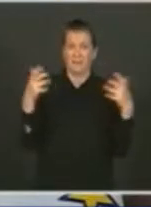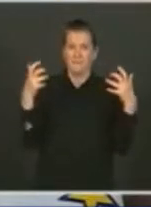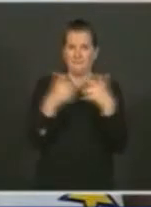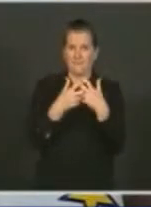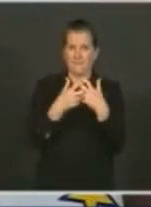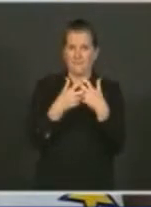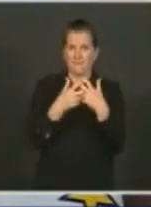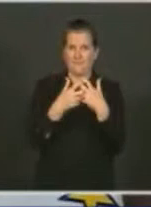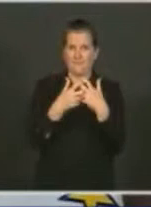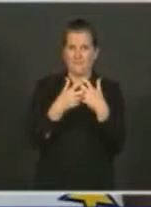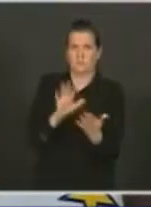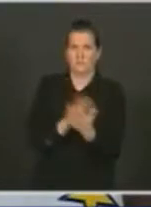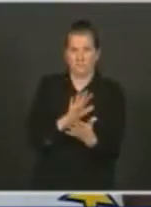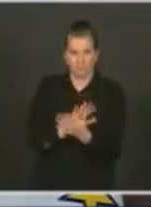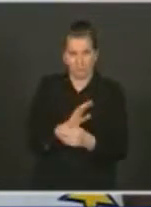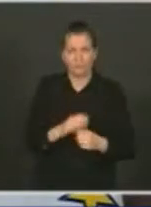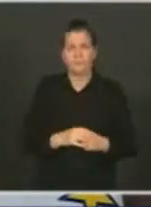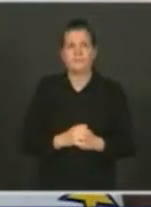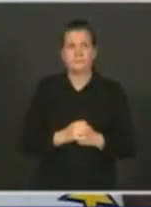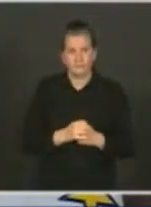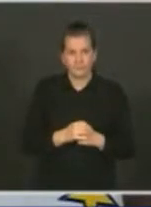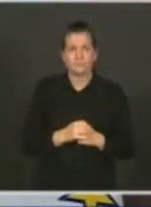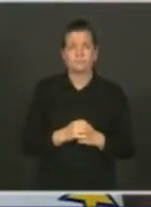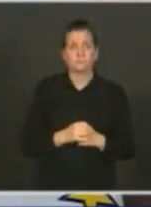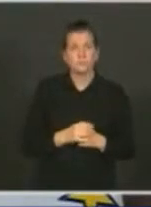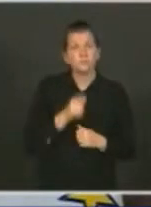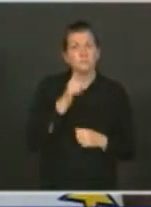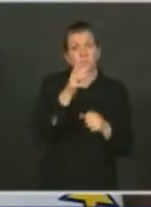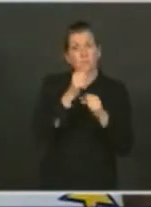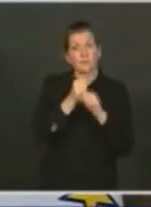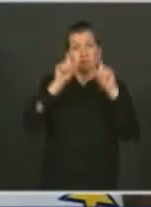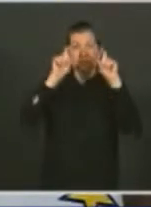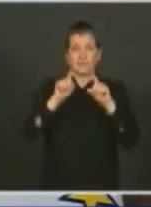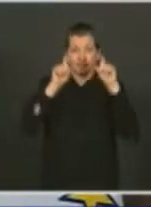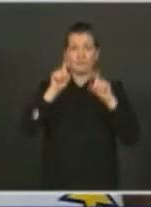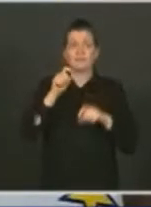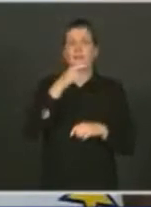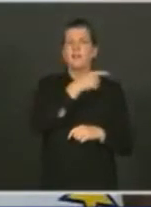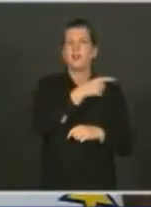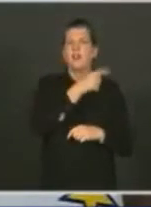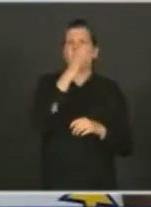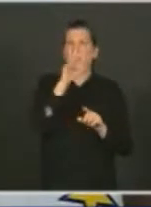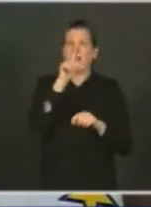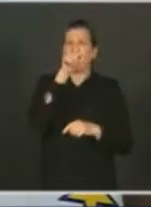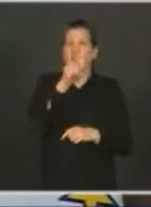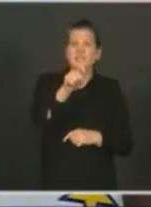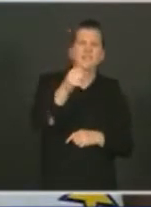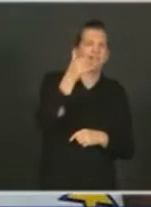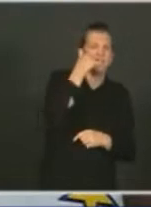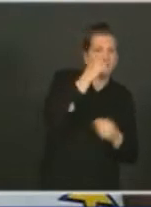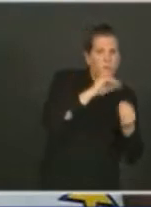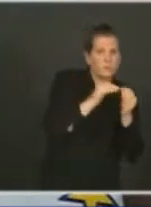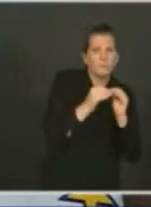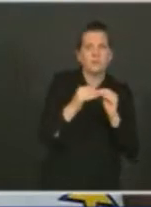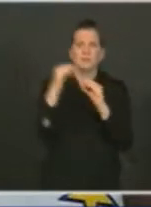It's vital that when you go get your test, you give them a phone number or an email,